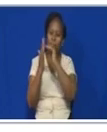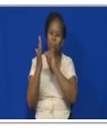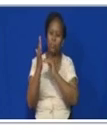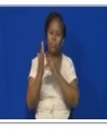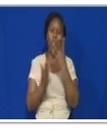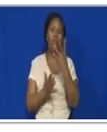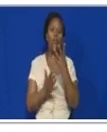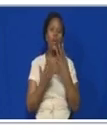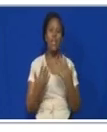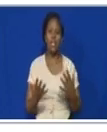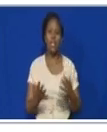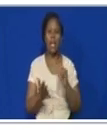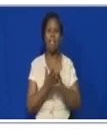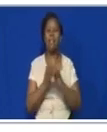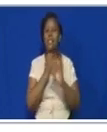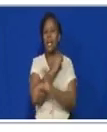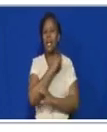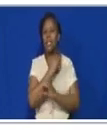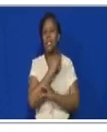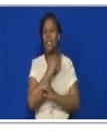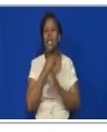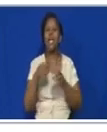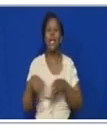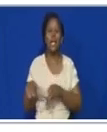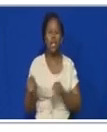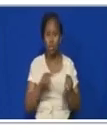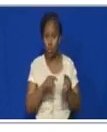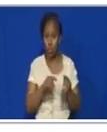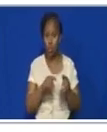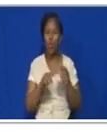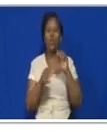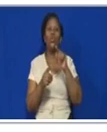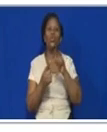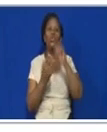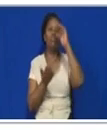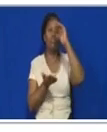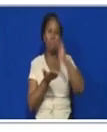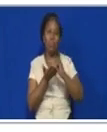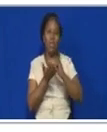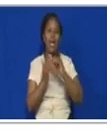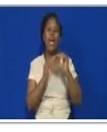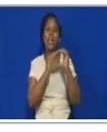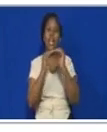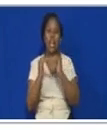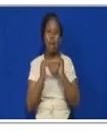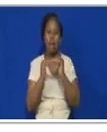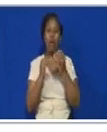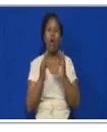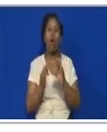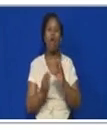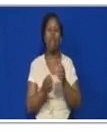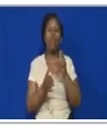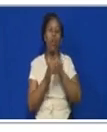4 measures that a country can take to reduce the level of inflation. The